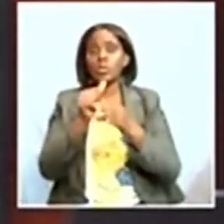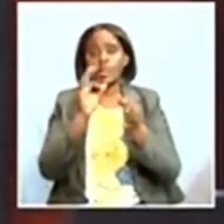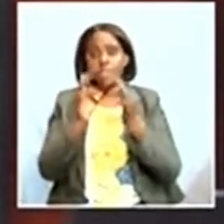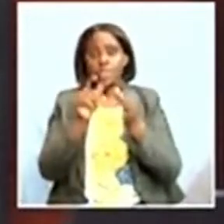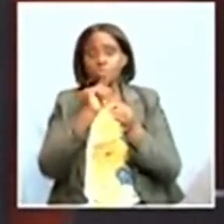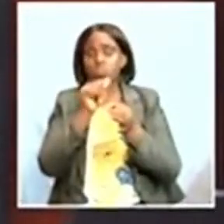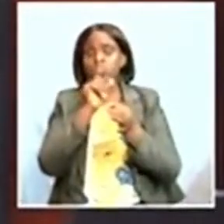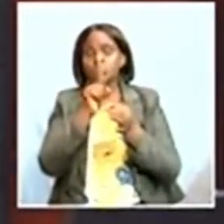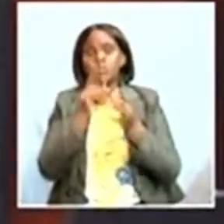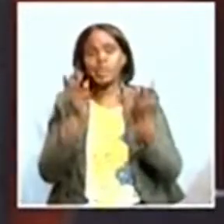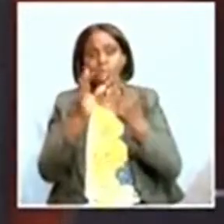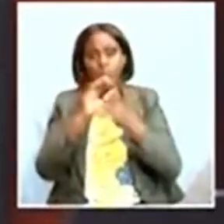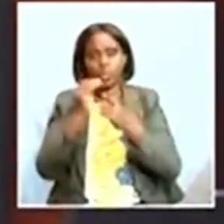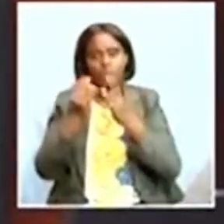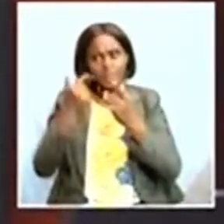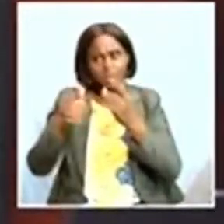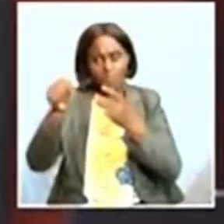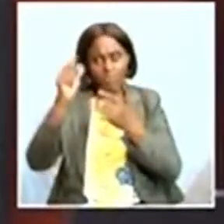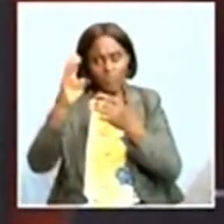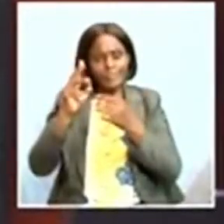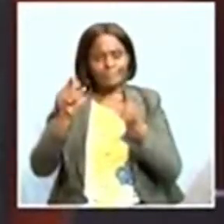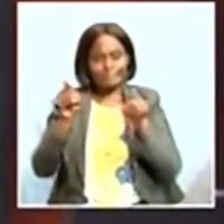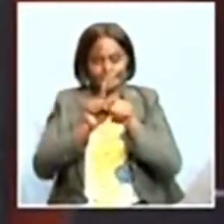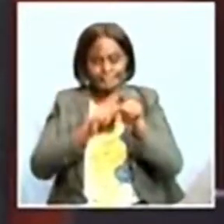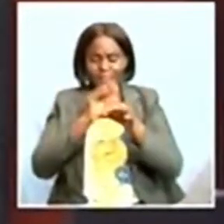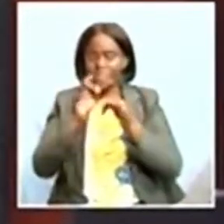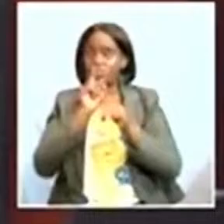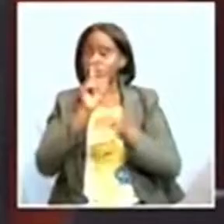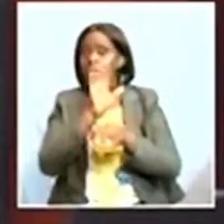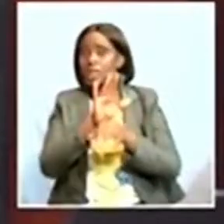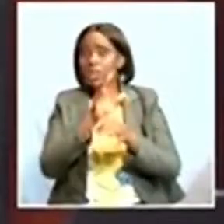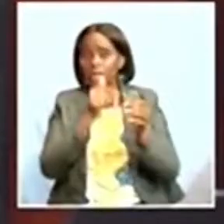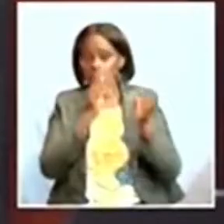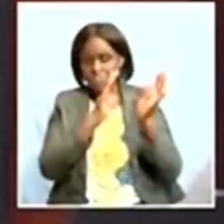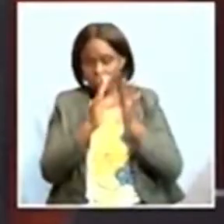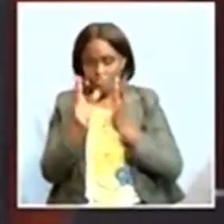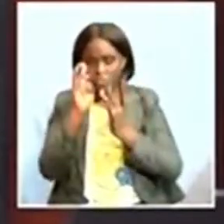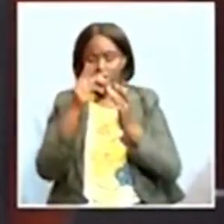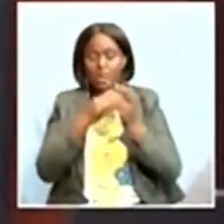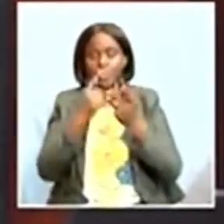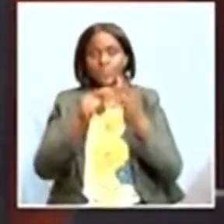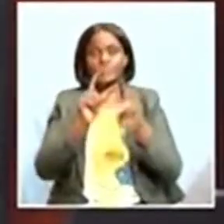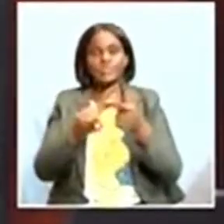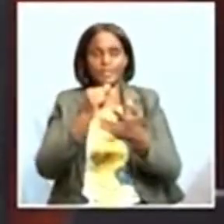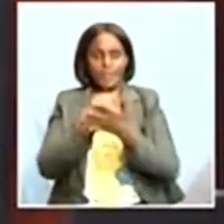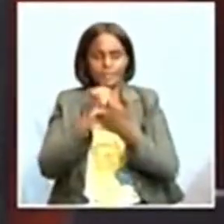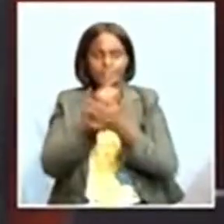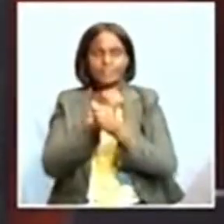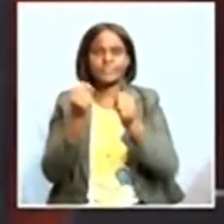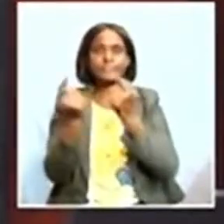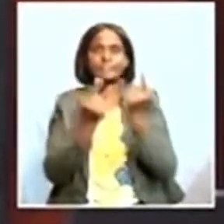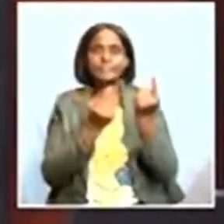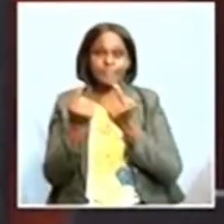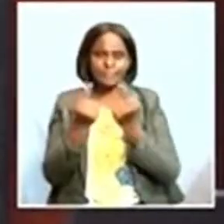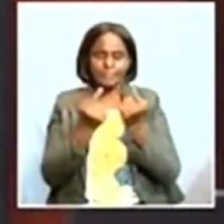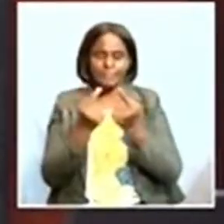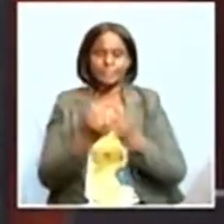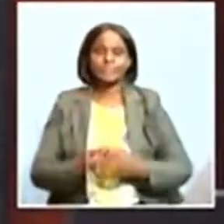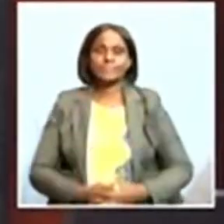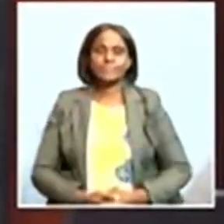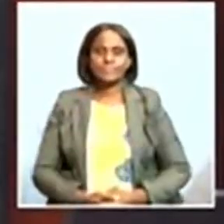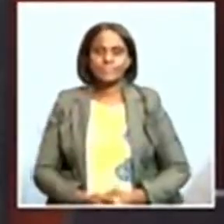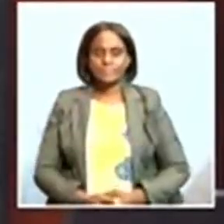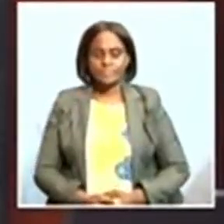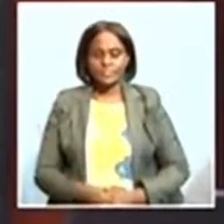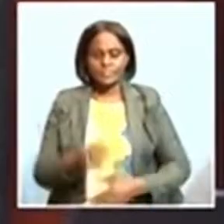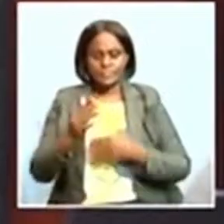it's not true, of course it will lie, and if it's true, measures will be taken to deal with the situation. So